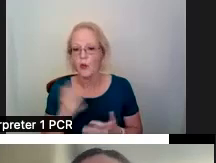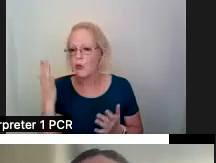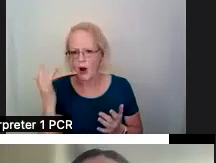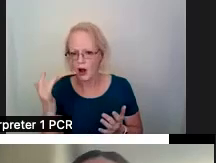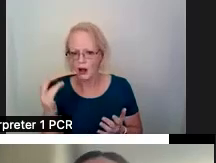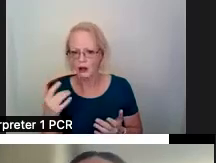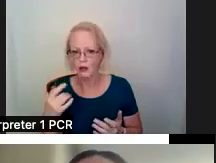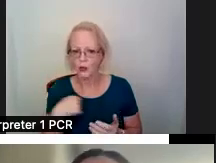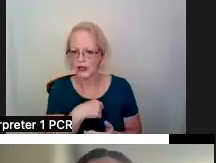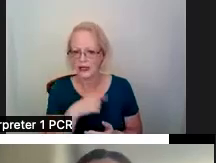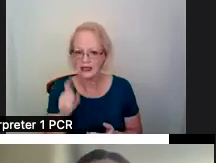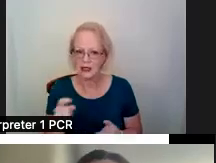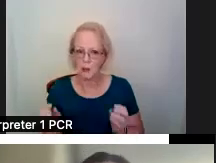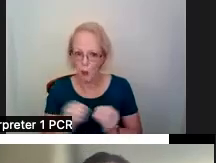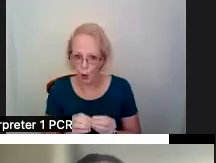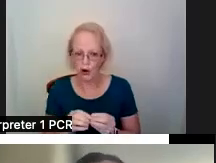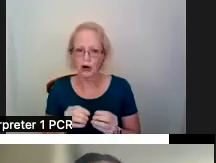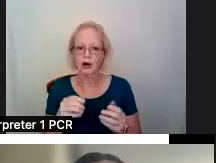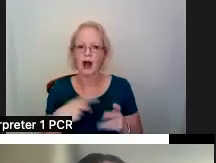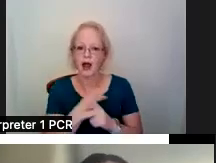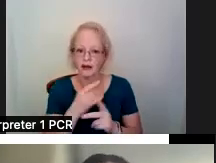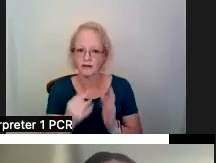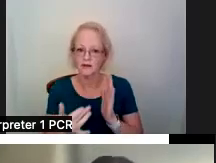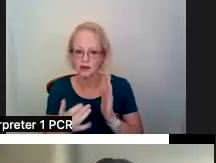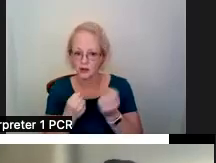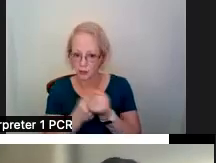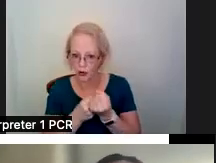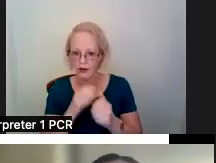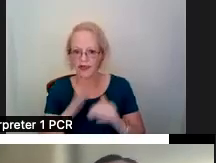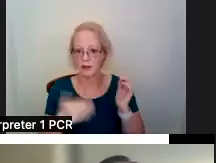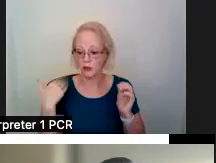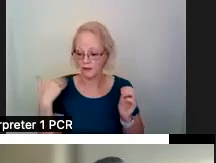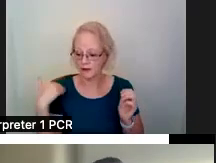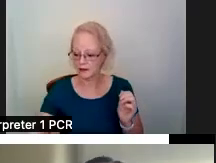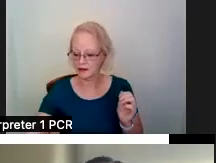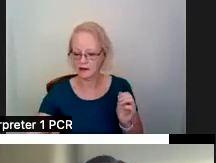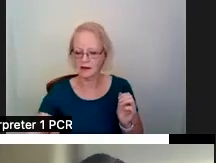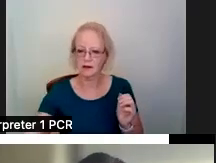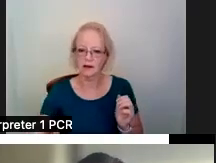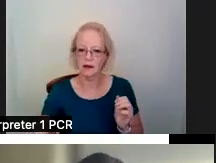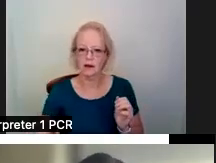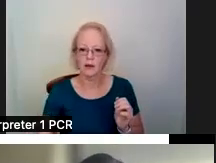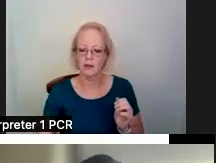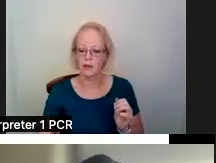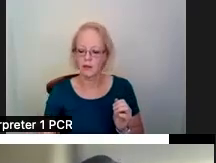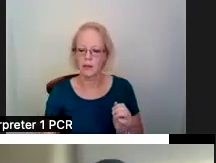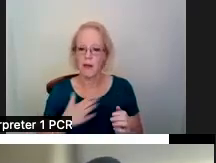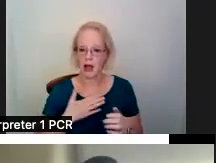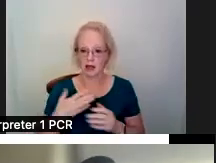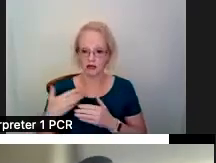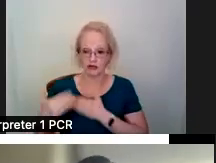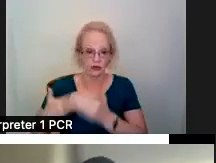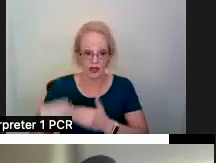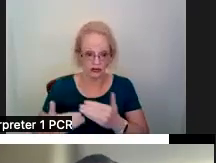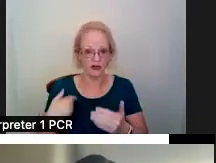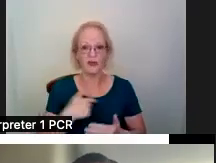we need more lifetime income support than previous generations might have. My generation is living longer